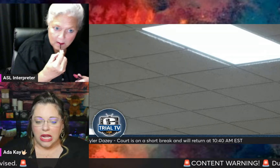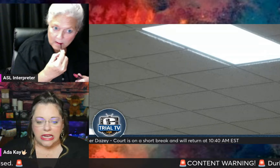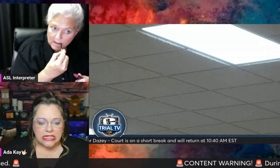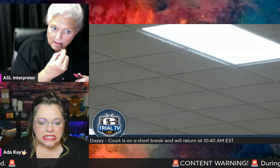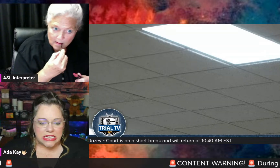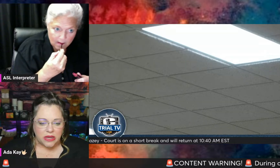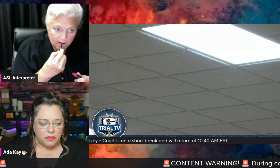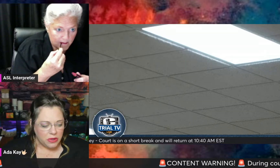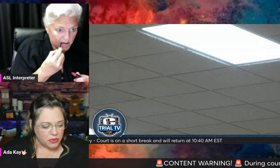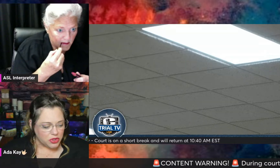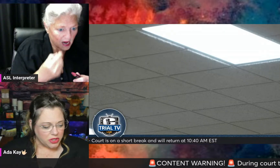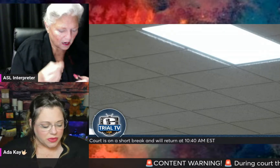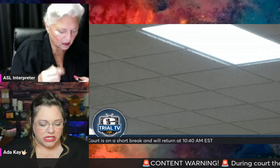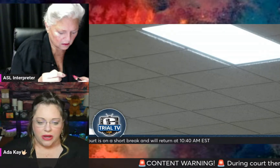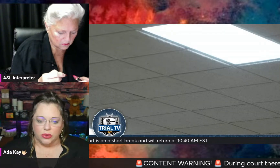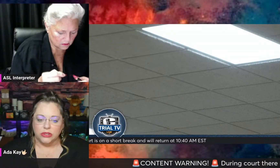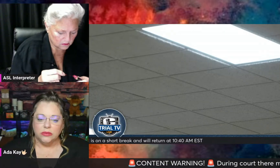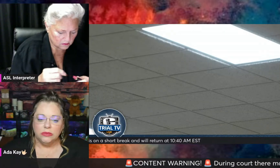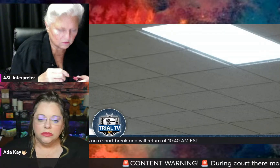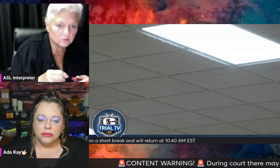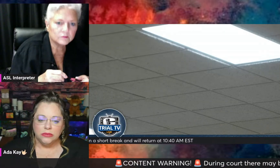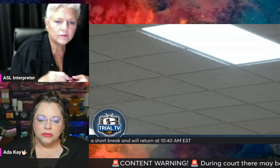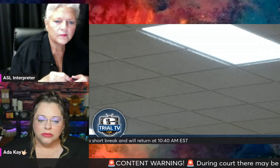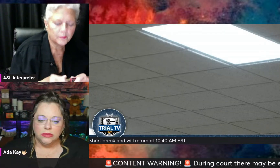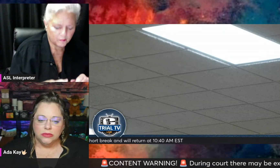Welcome. I need to get a membership sound.